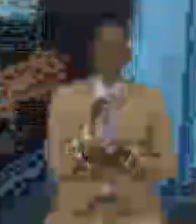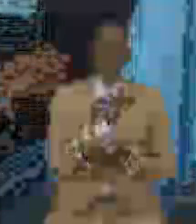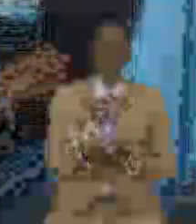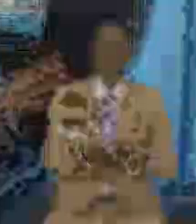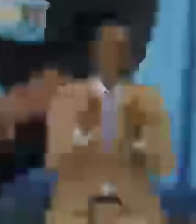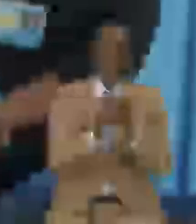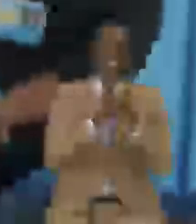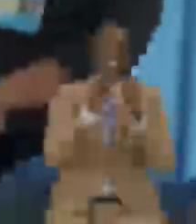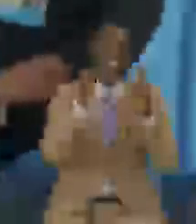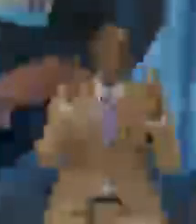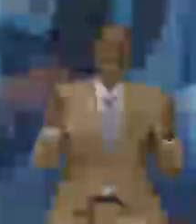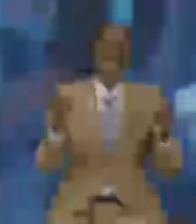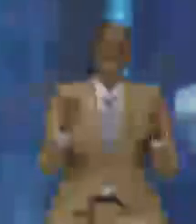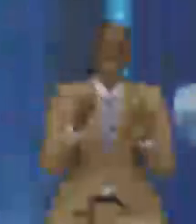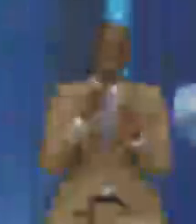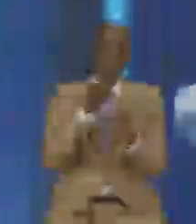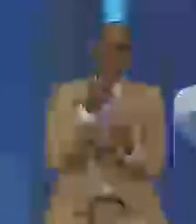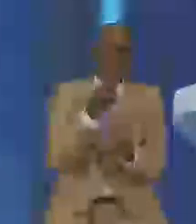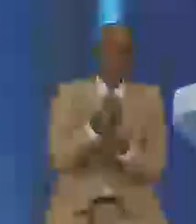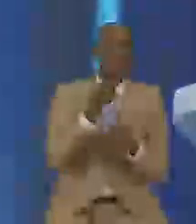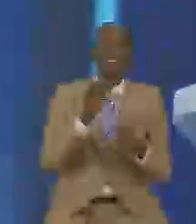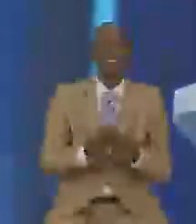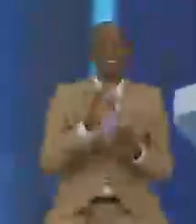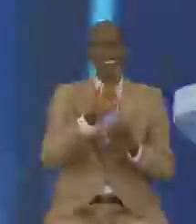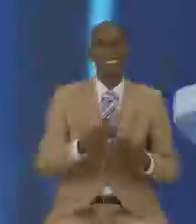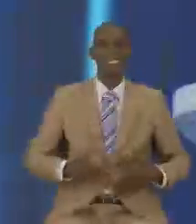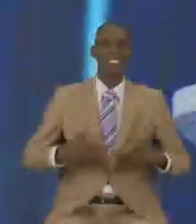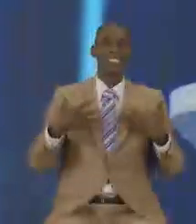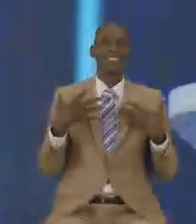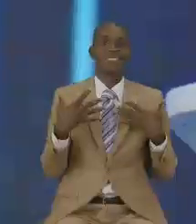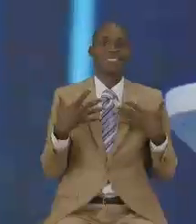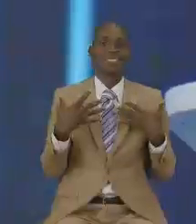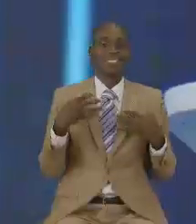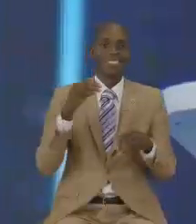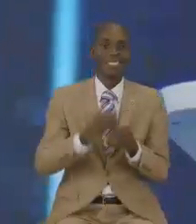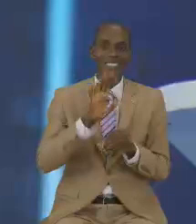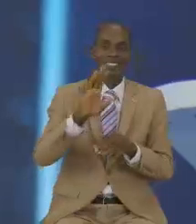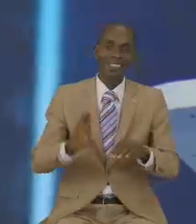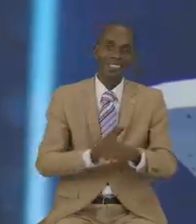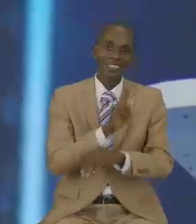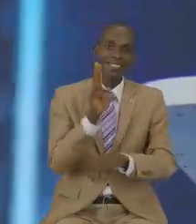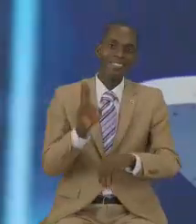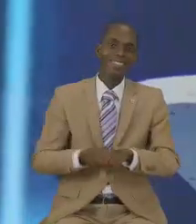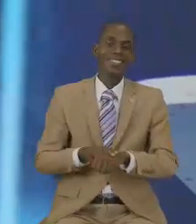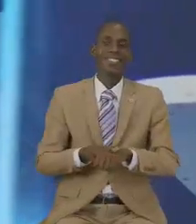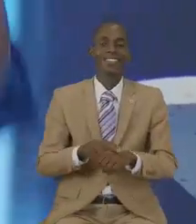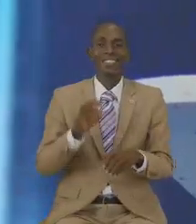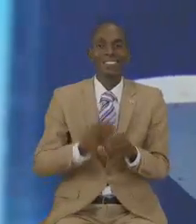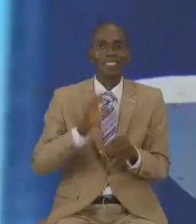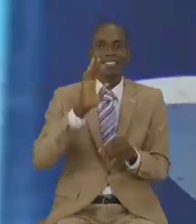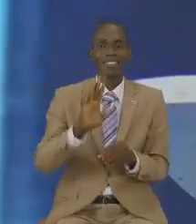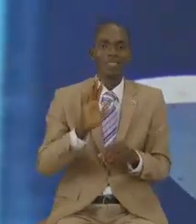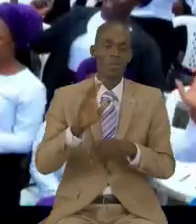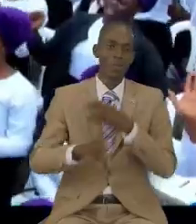great impact in your life, in your nation, in your